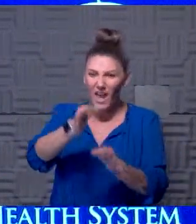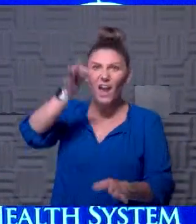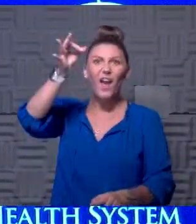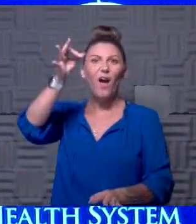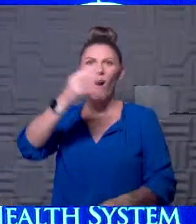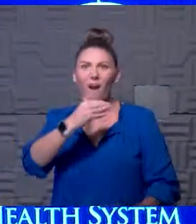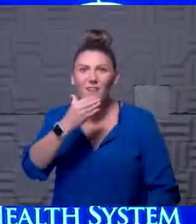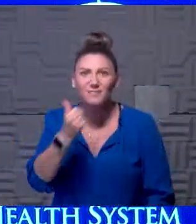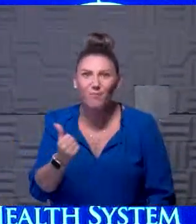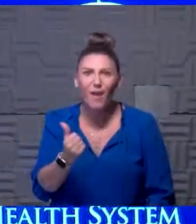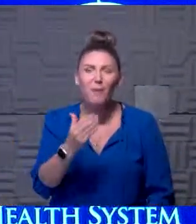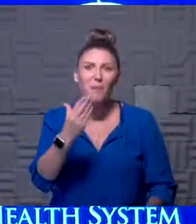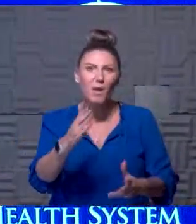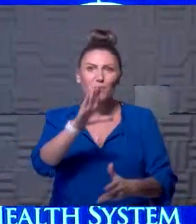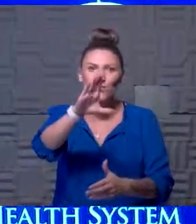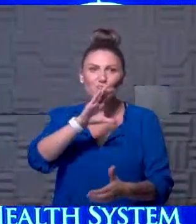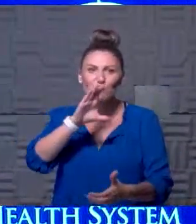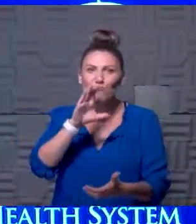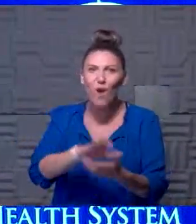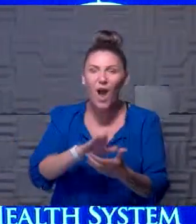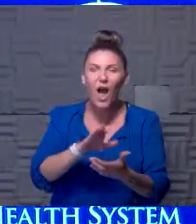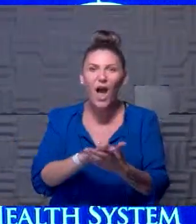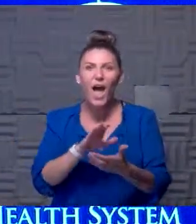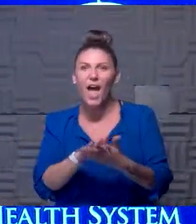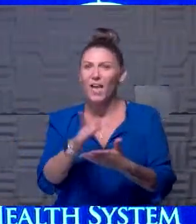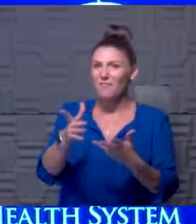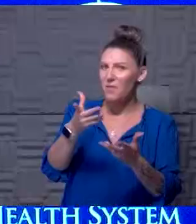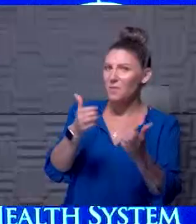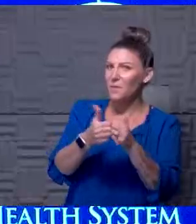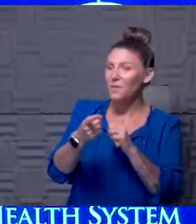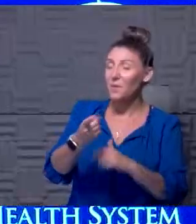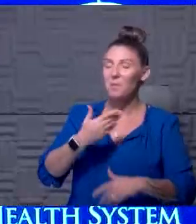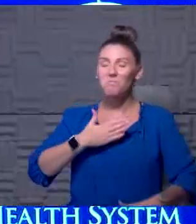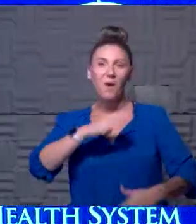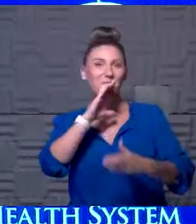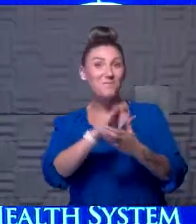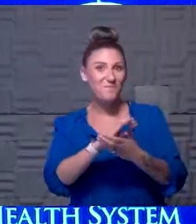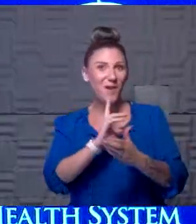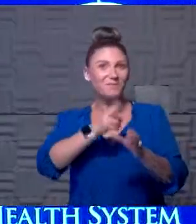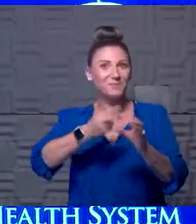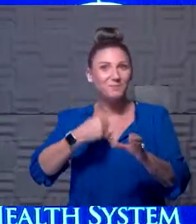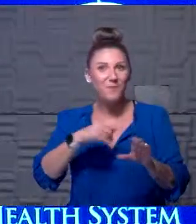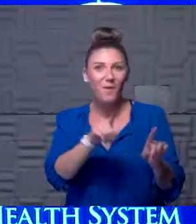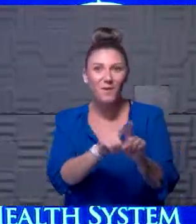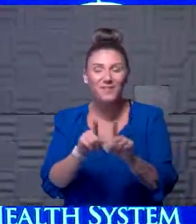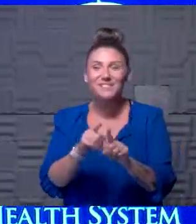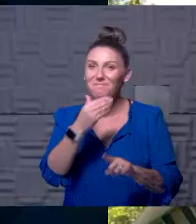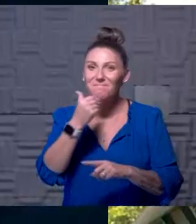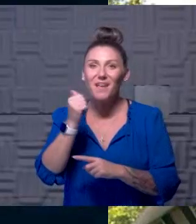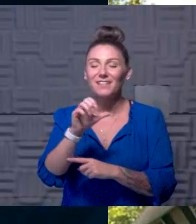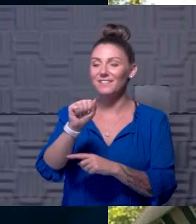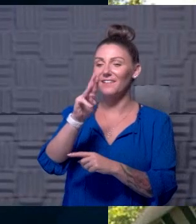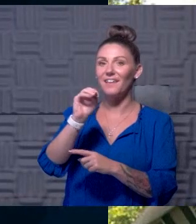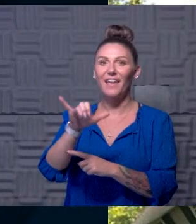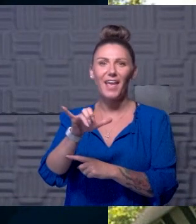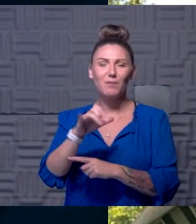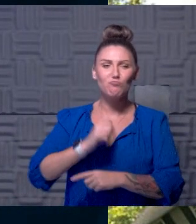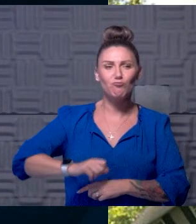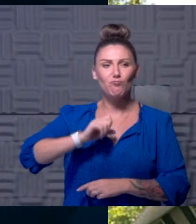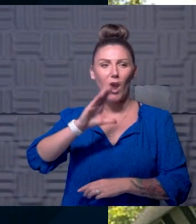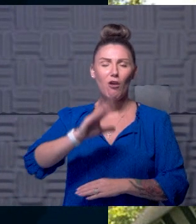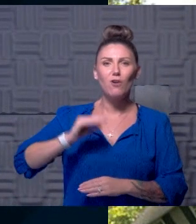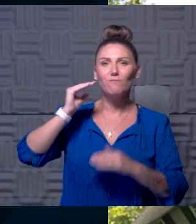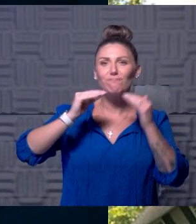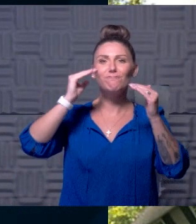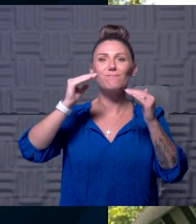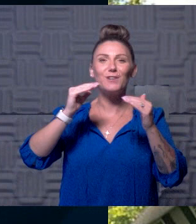looks like maybe your wife or someone, your significant other, is there with you. My wife goes fly fishing with me. That's the best. Amy is proud of her grown daughters at